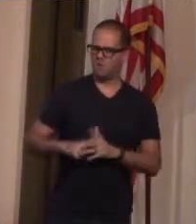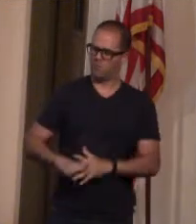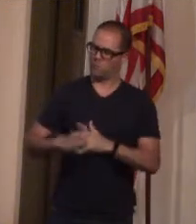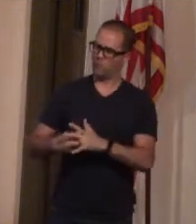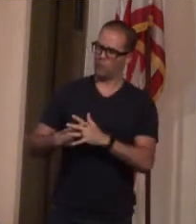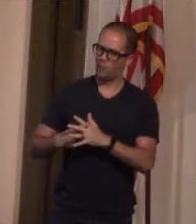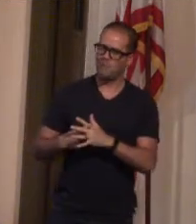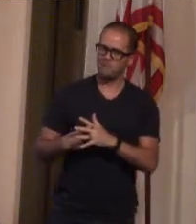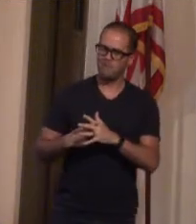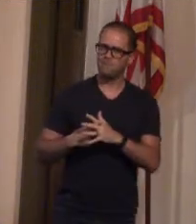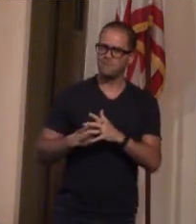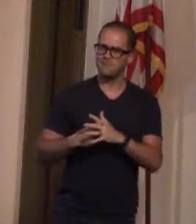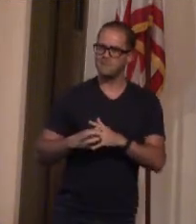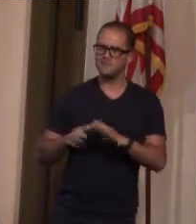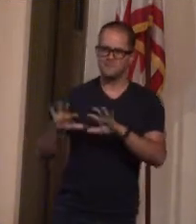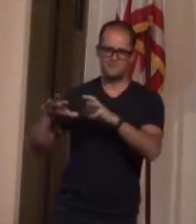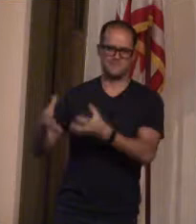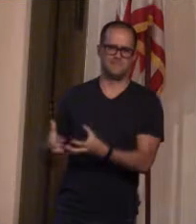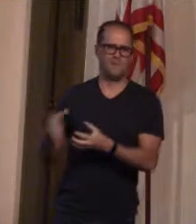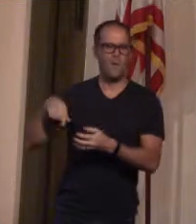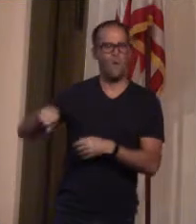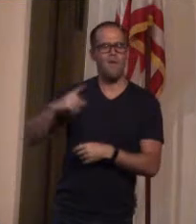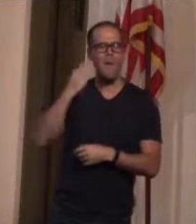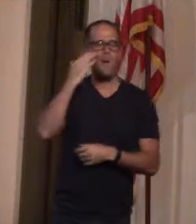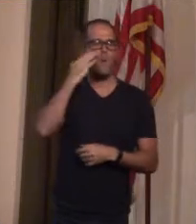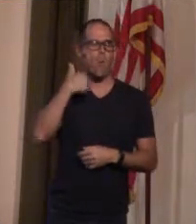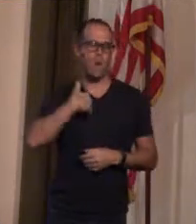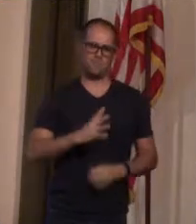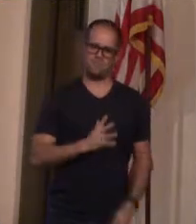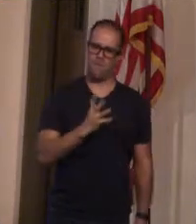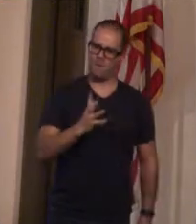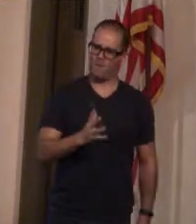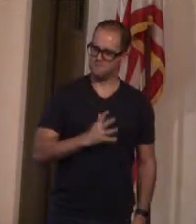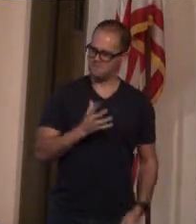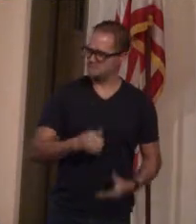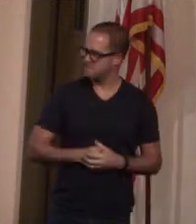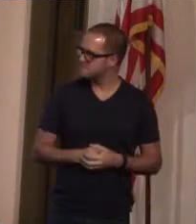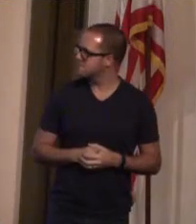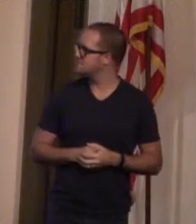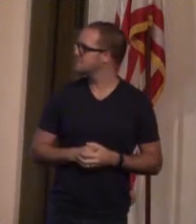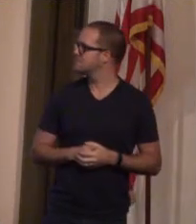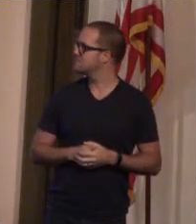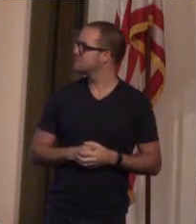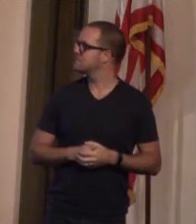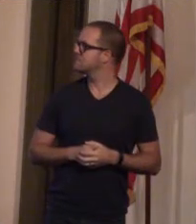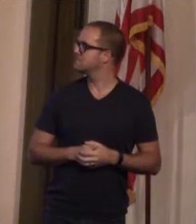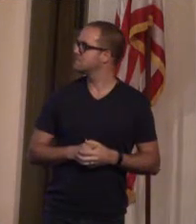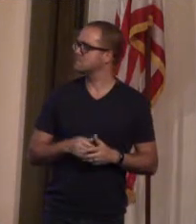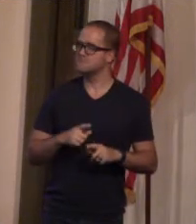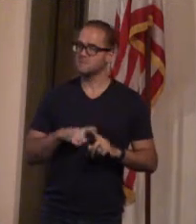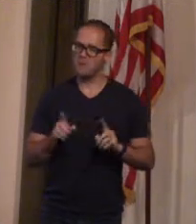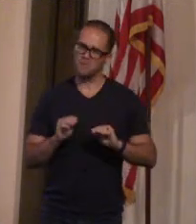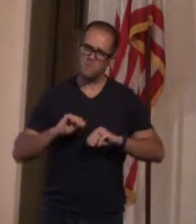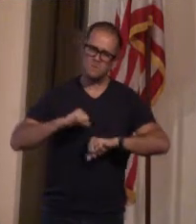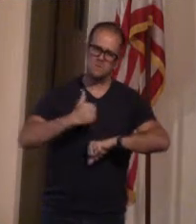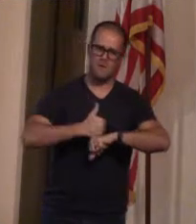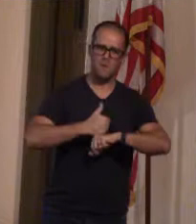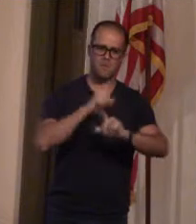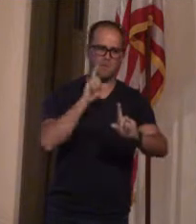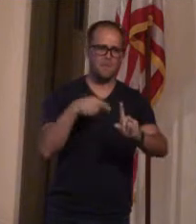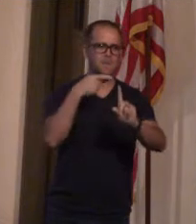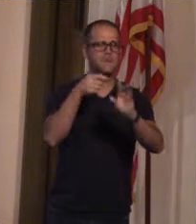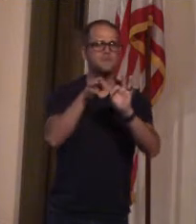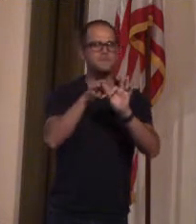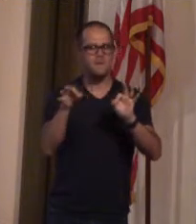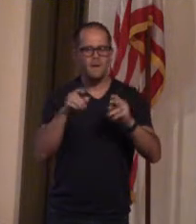Temptations say to set myself up as the empress of a primitive civilization where they know